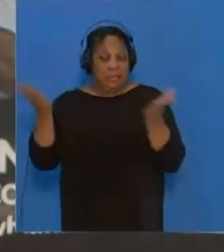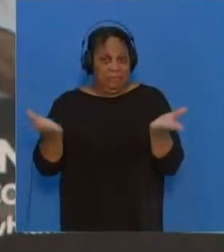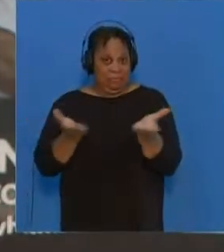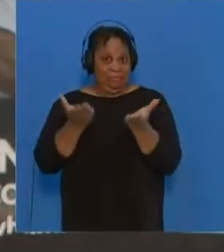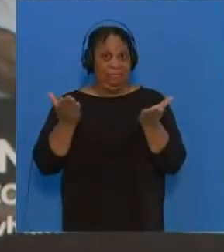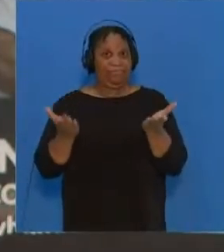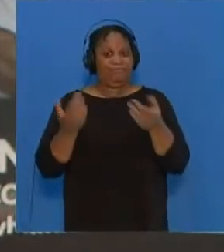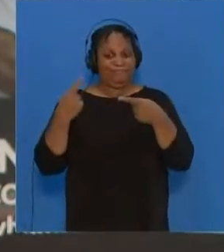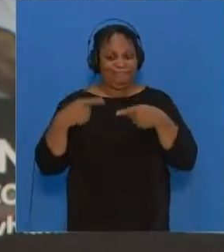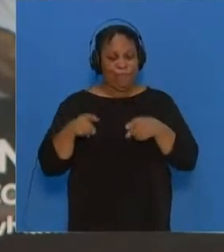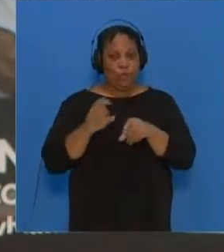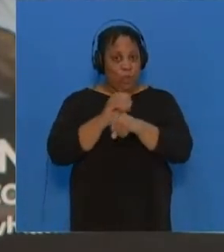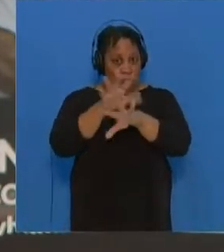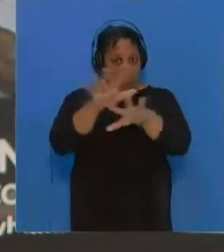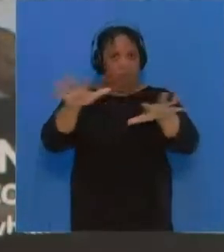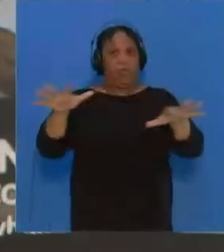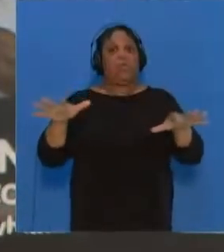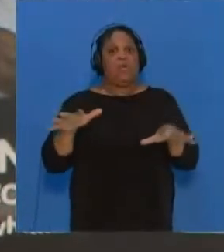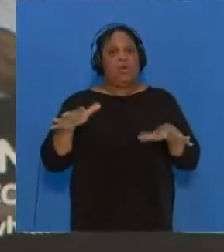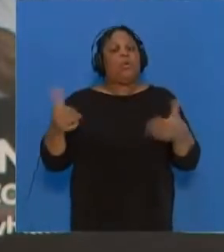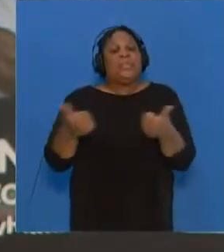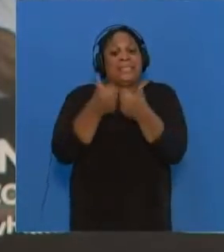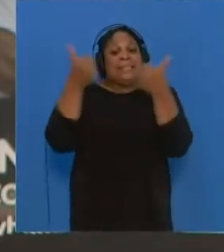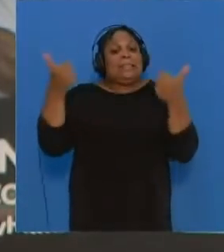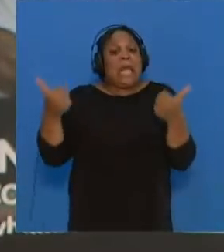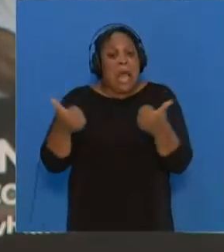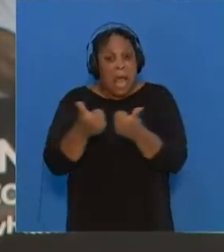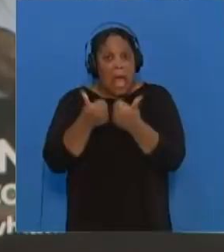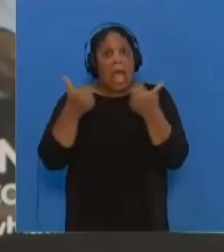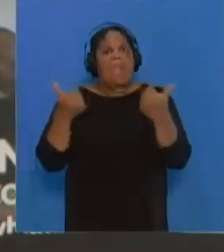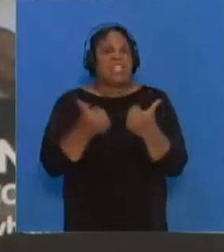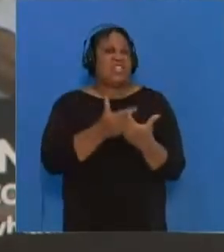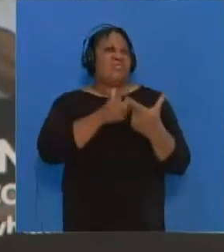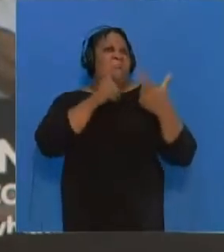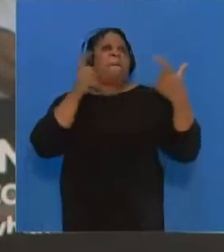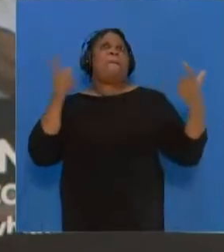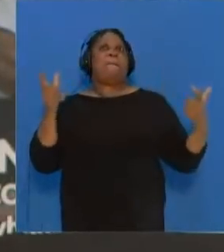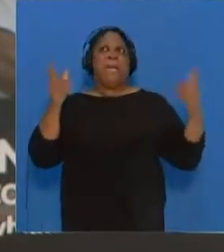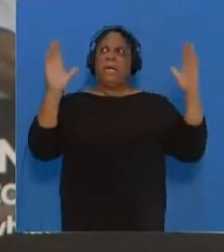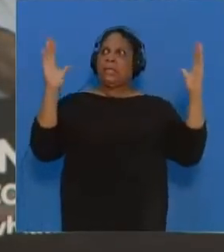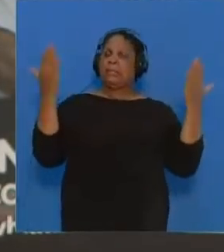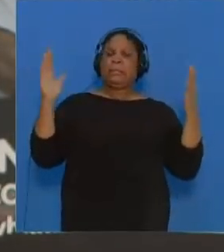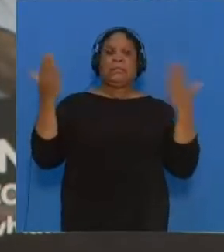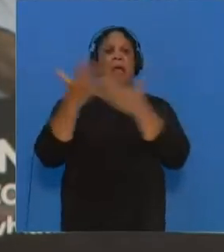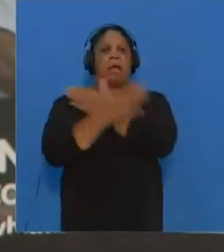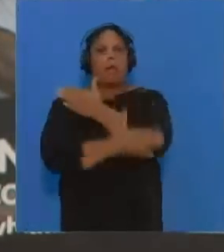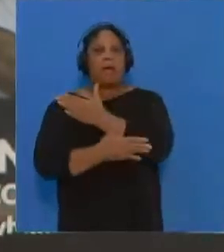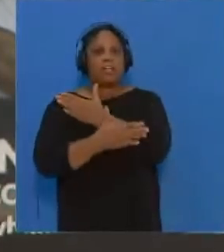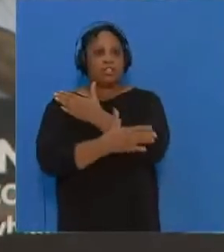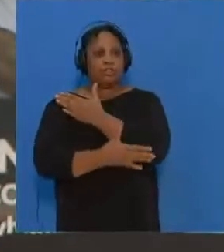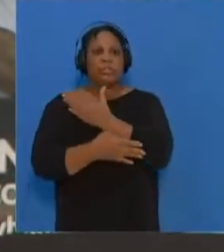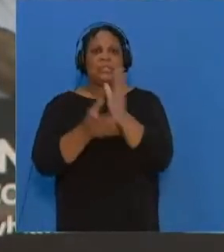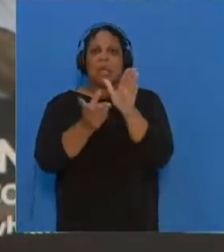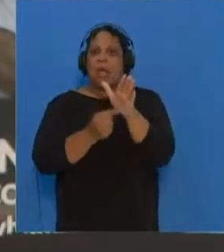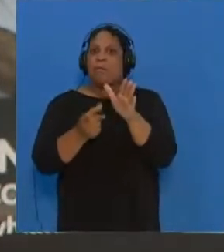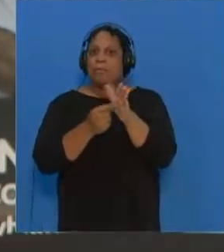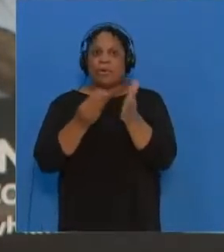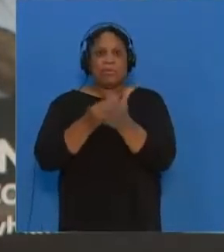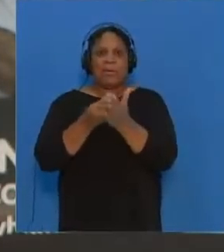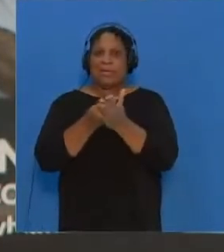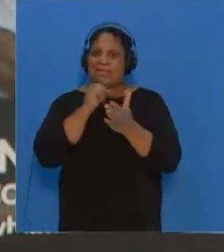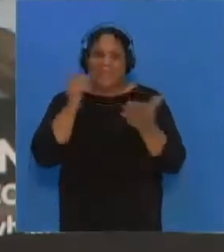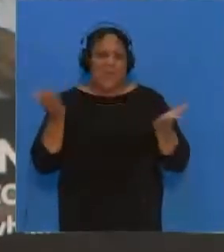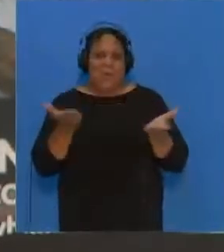country during a global pandemic, which is challenging even the biggest countries that have the ability to print money, which we do not have